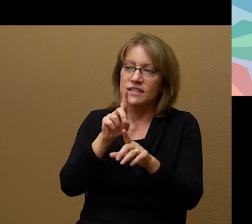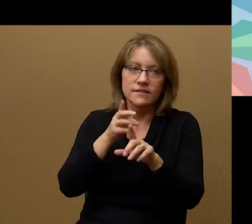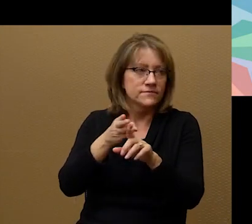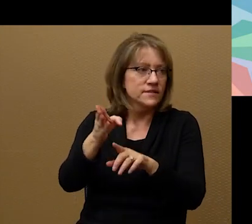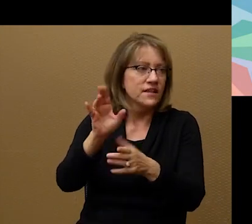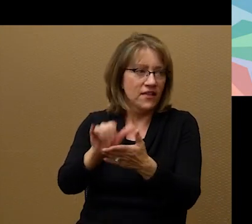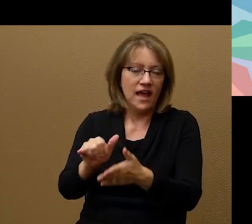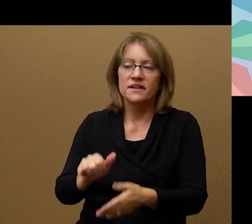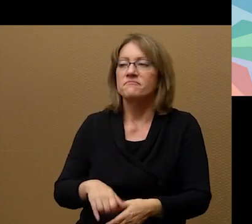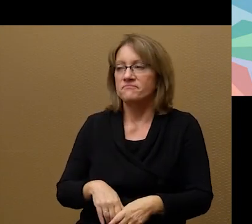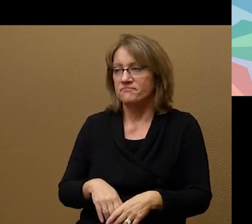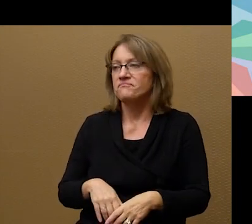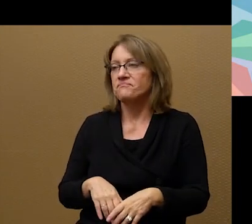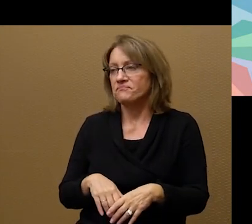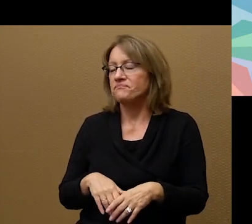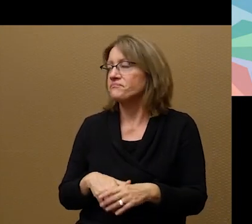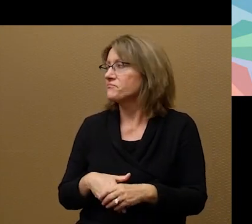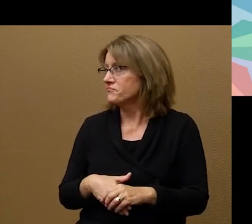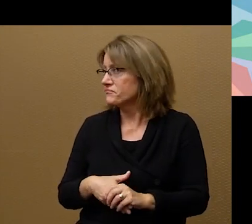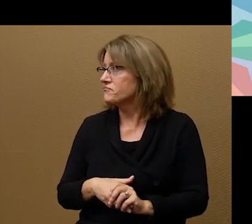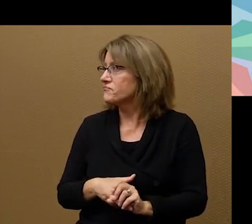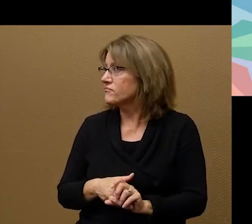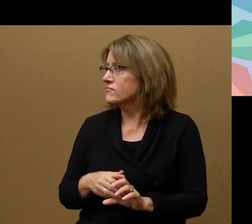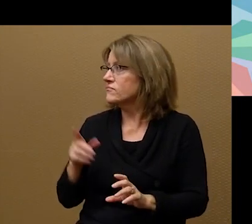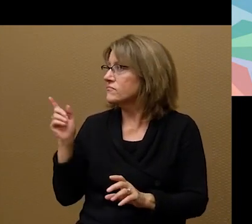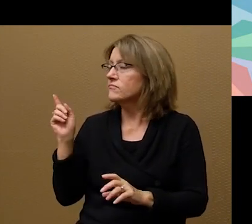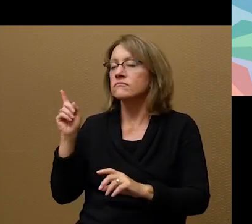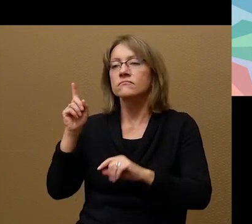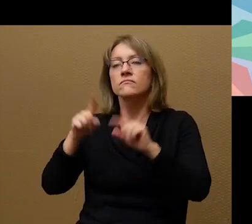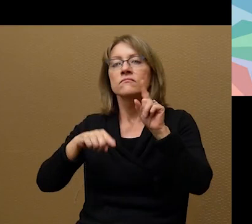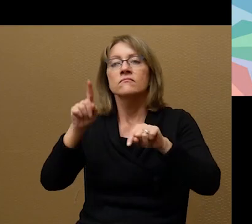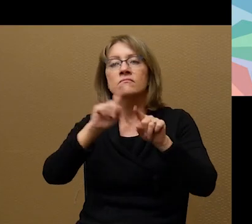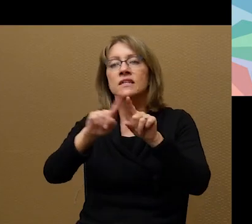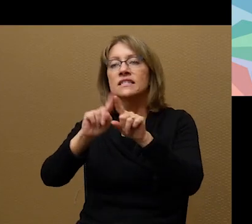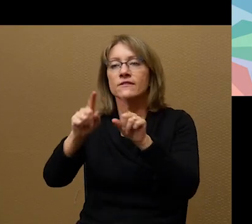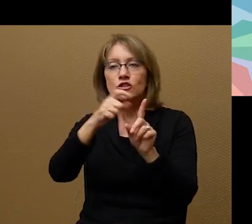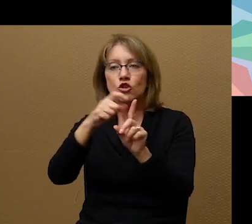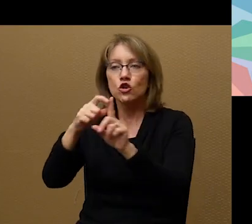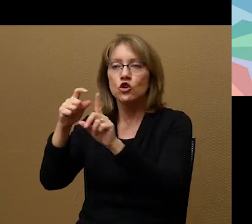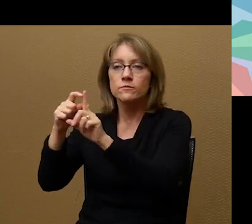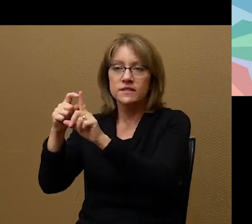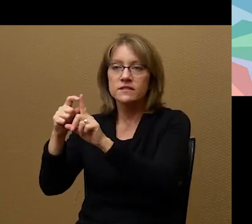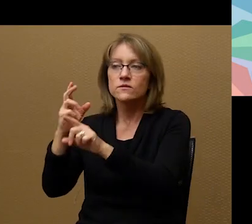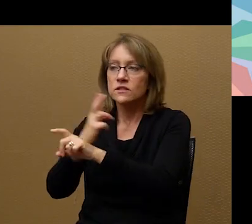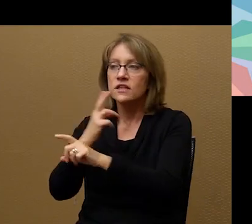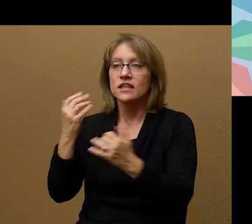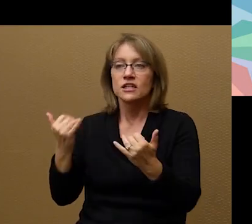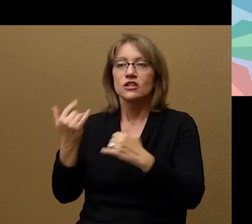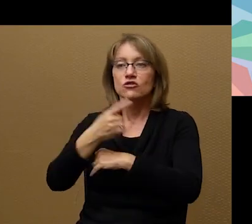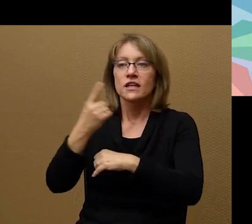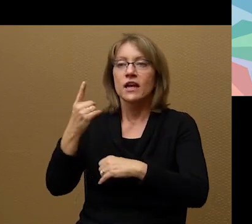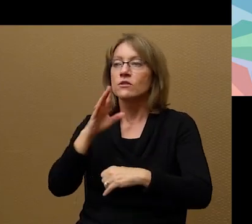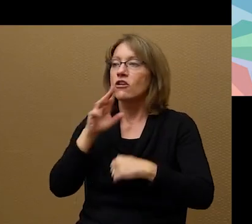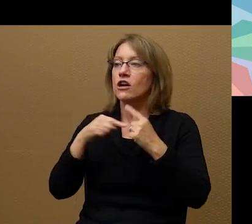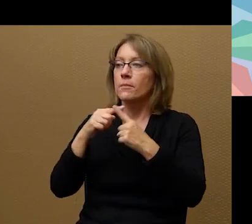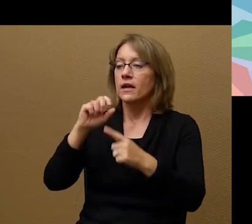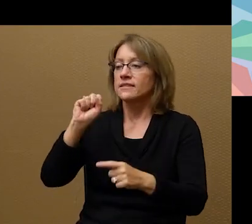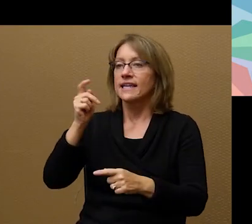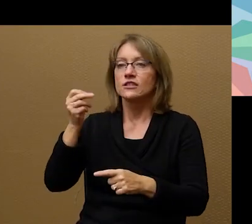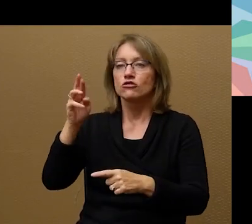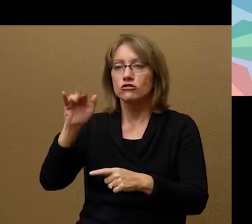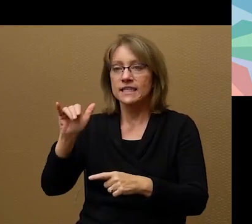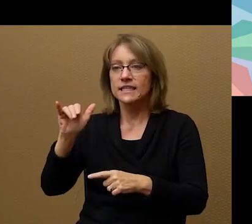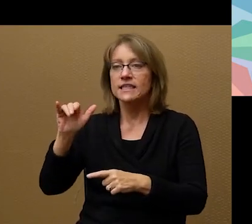Also, there's a variety of different terms. So today we're talking about sensory disabilities. I know there's some